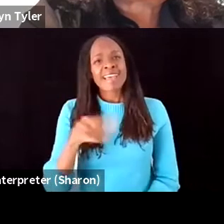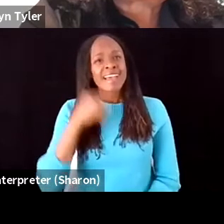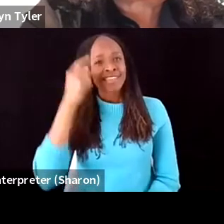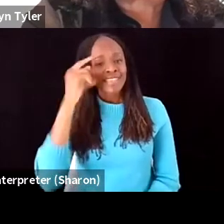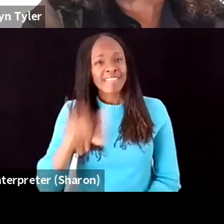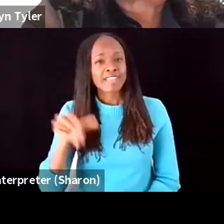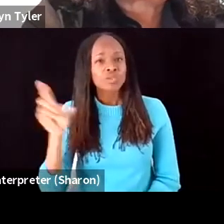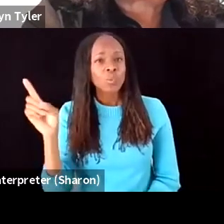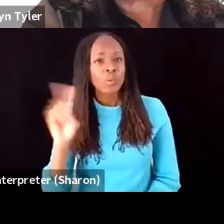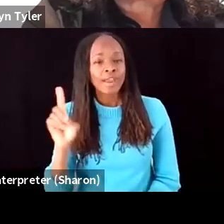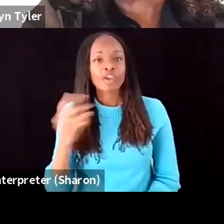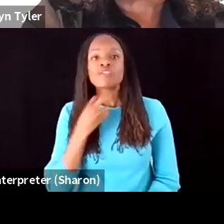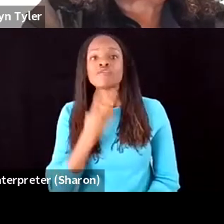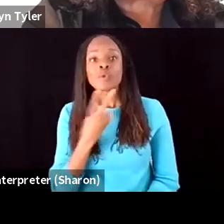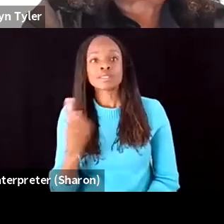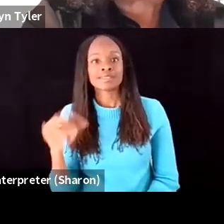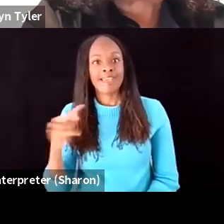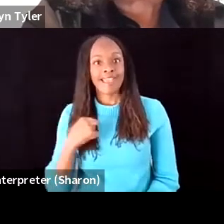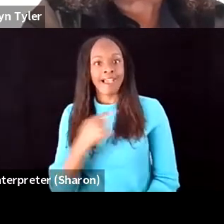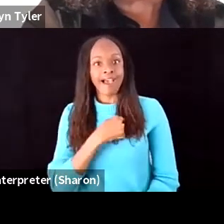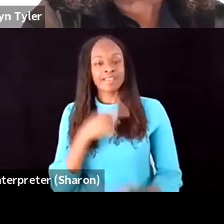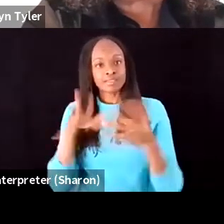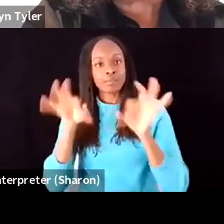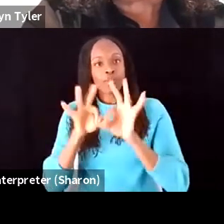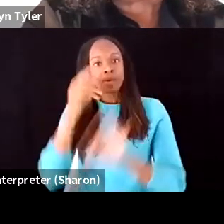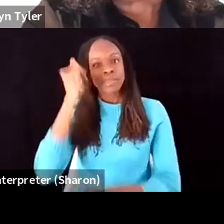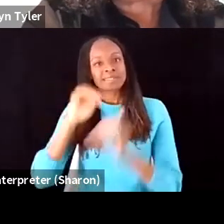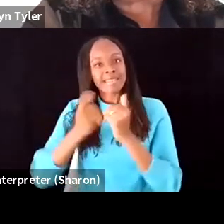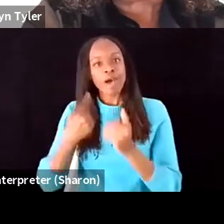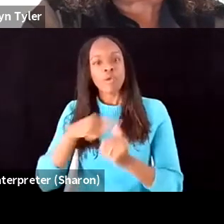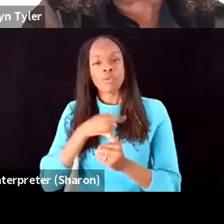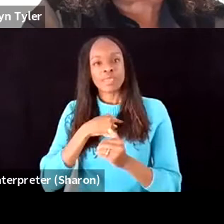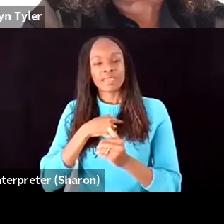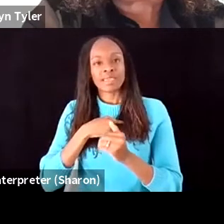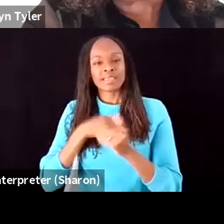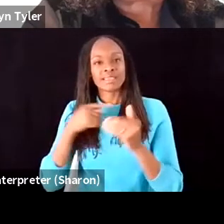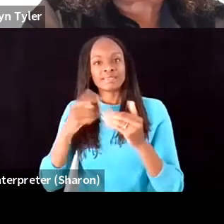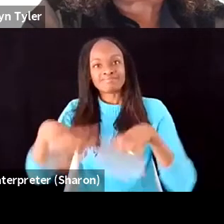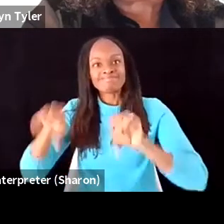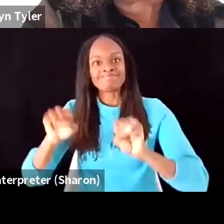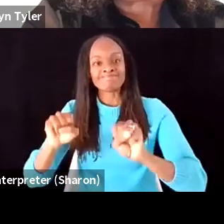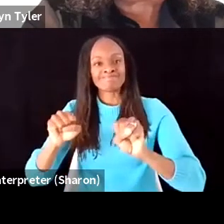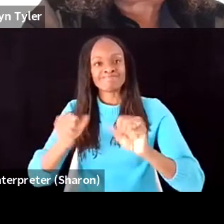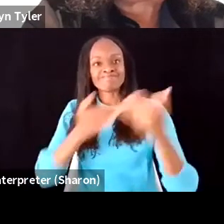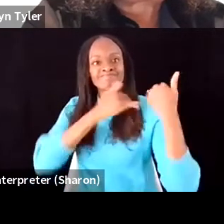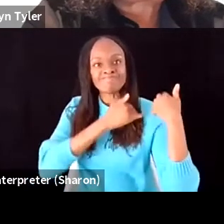where voices like us matter, because it's how we take on the story. I'm not setting out